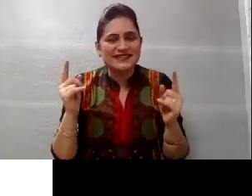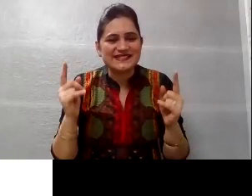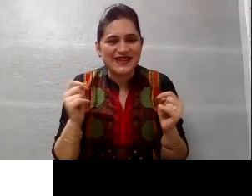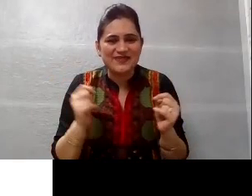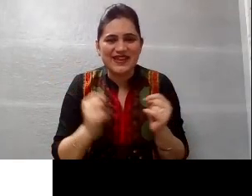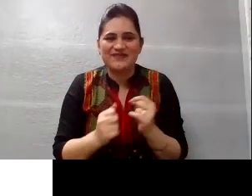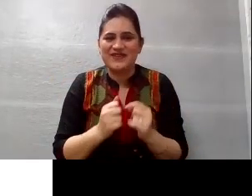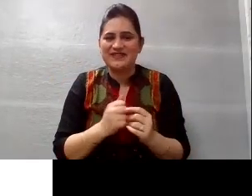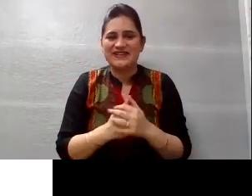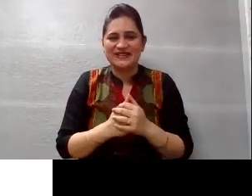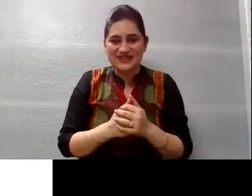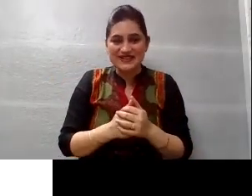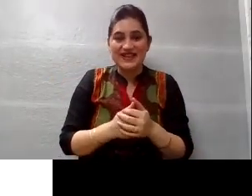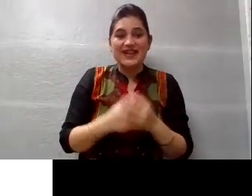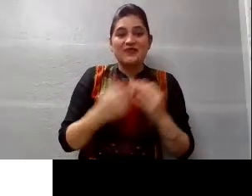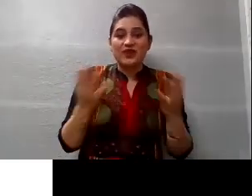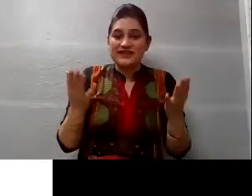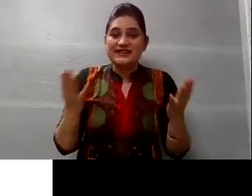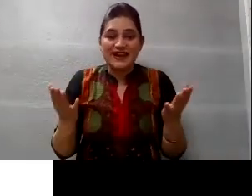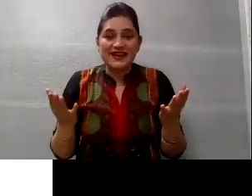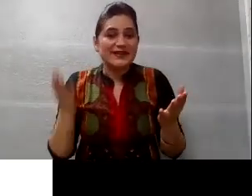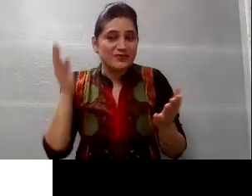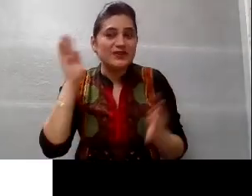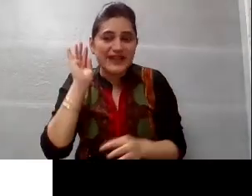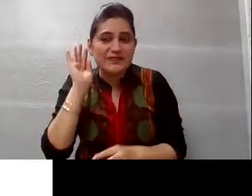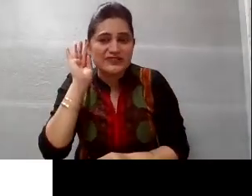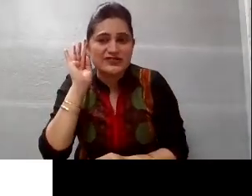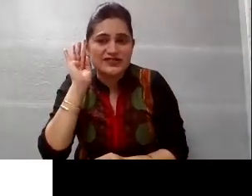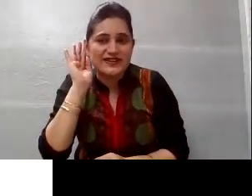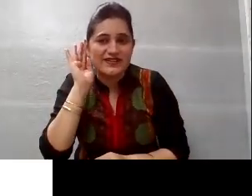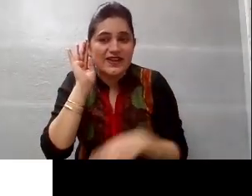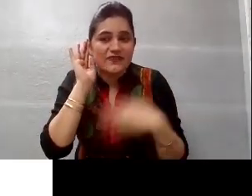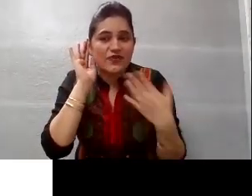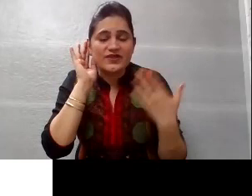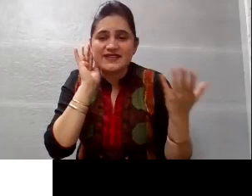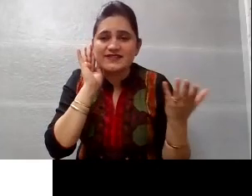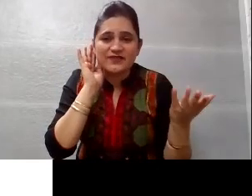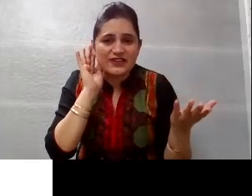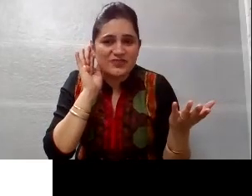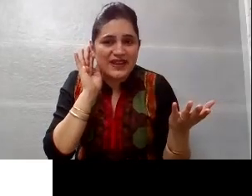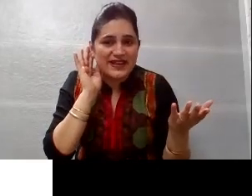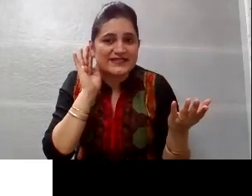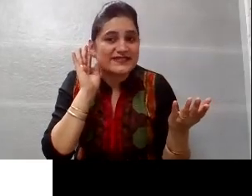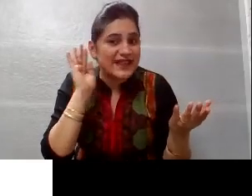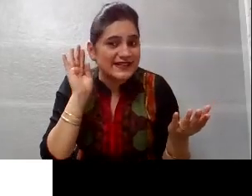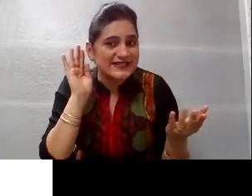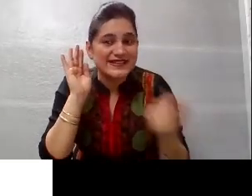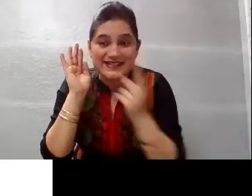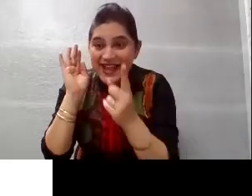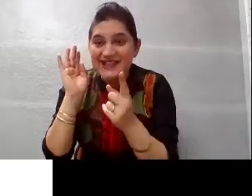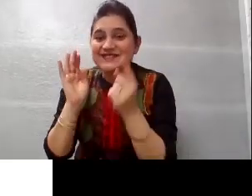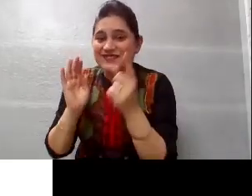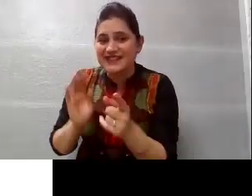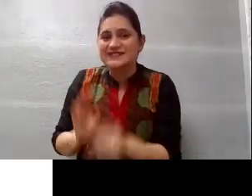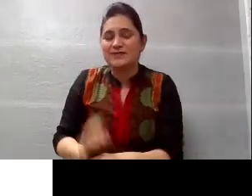One's thirty seven. Very good. Forty nine. Come on tell me children. Four is under which place? Yes.